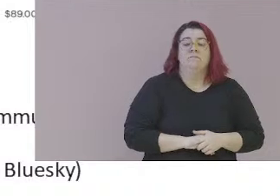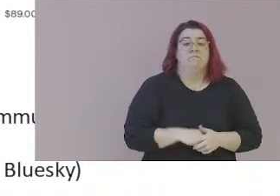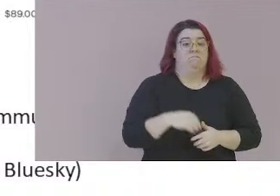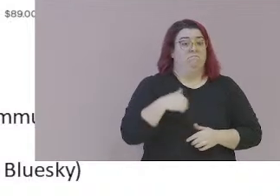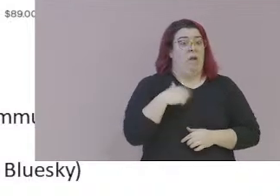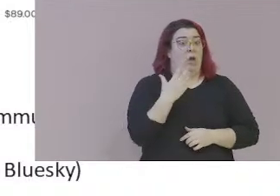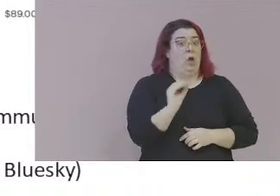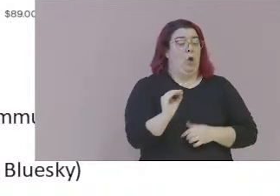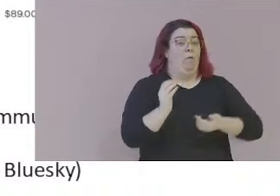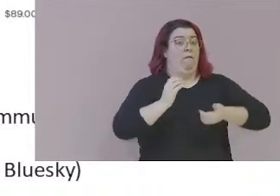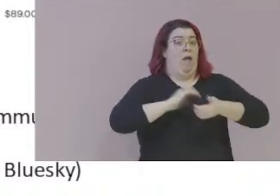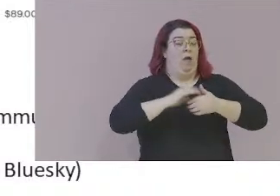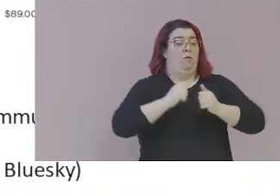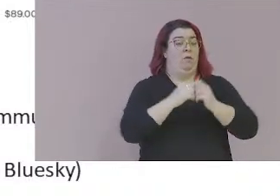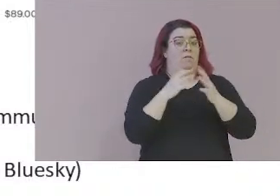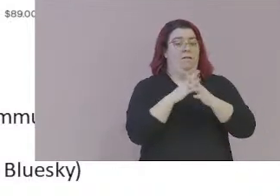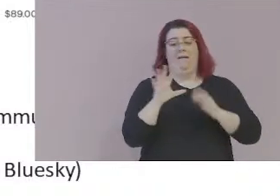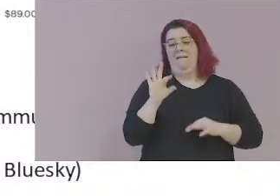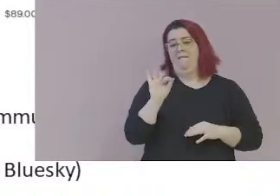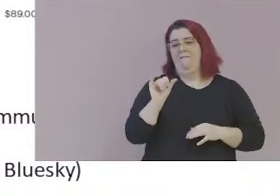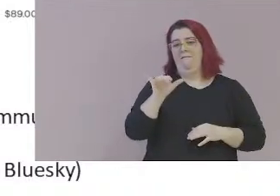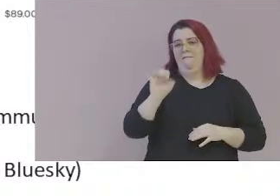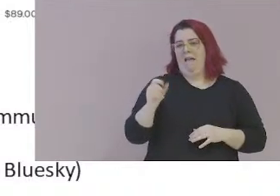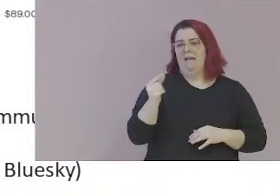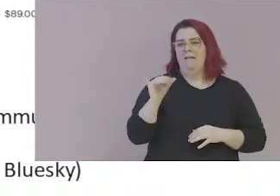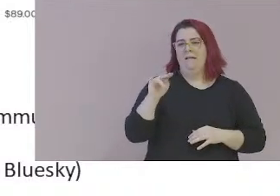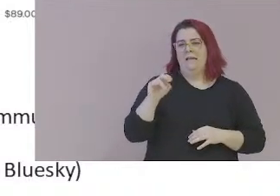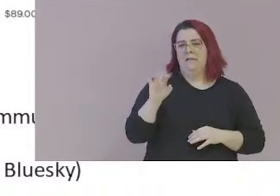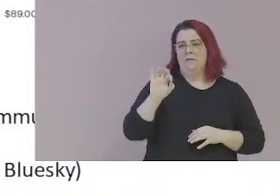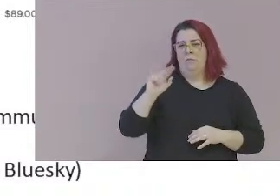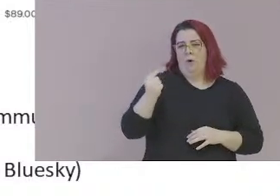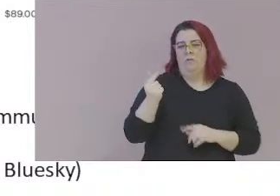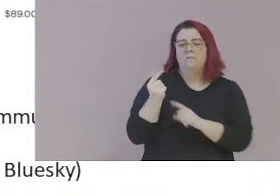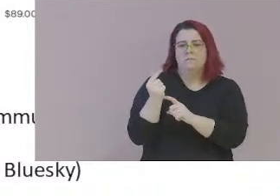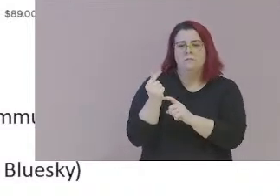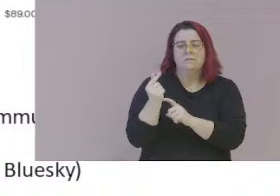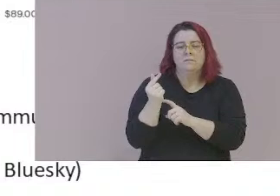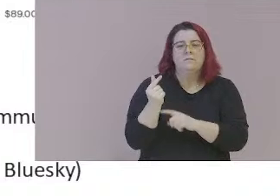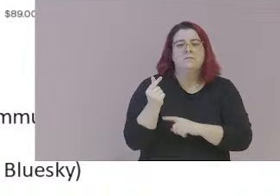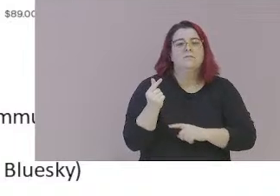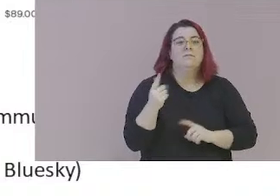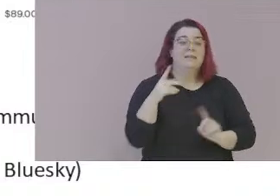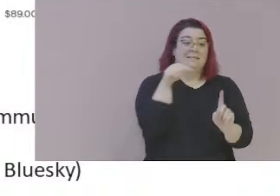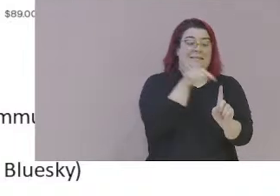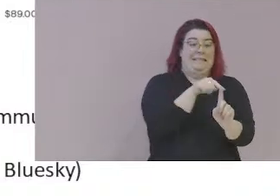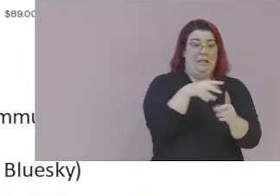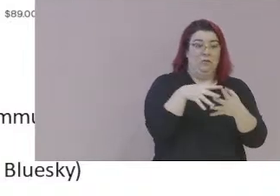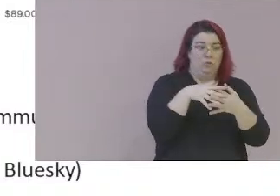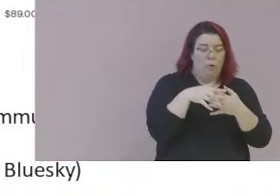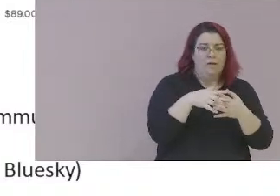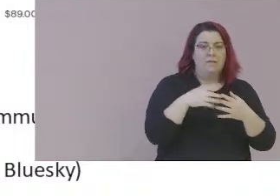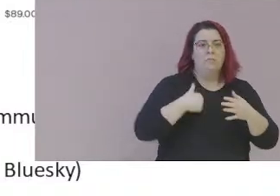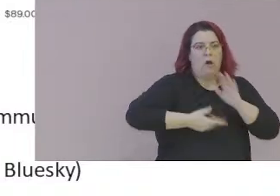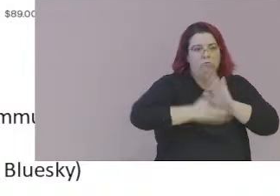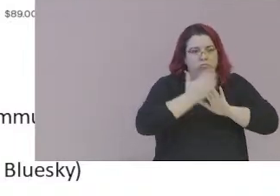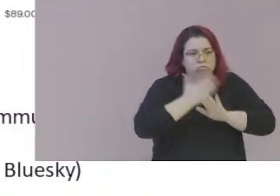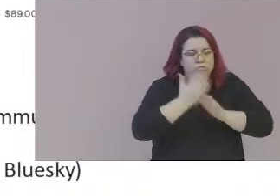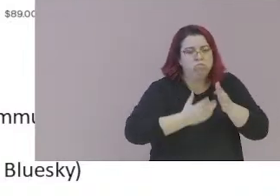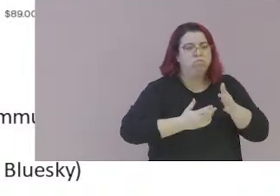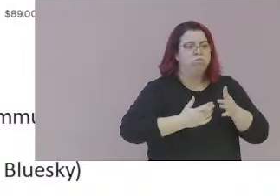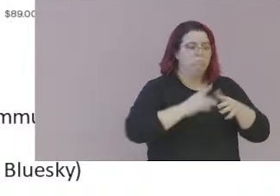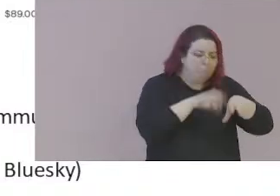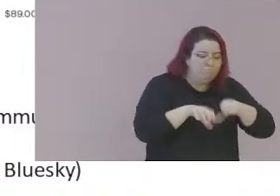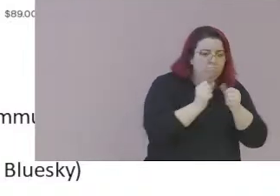co-founded with Faye Ginsburg 7 years ago. At the center, we host public events, we run grant-funded projects, and